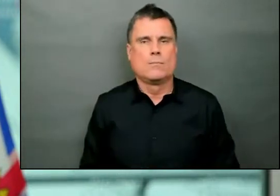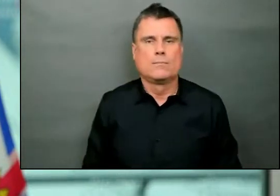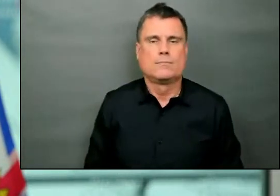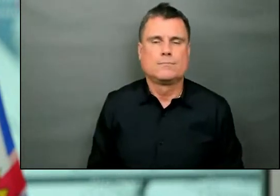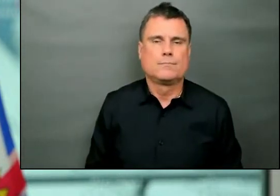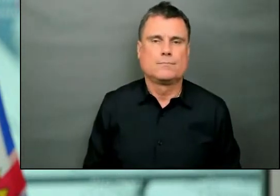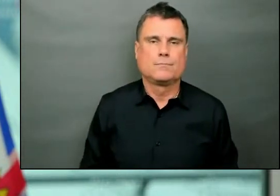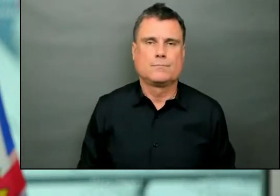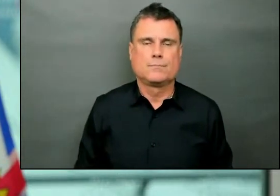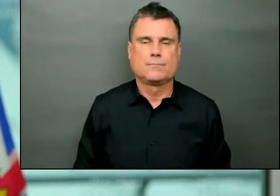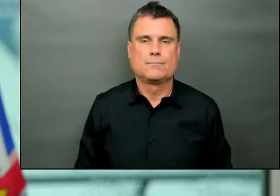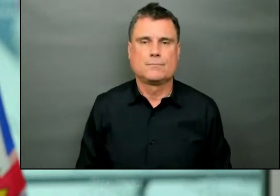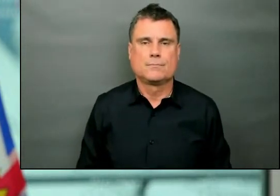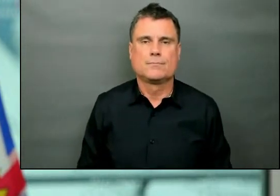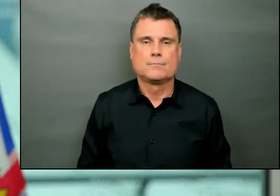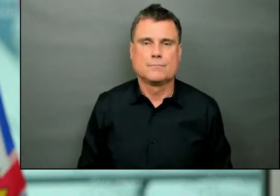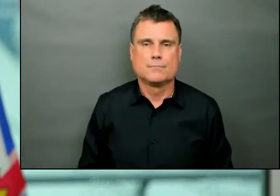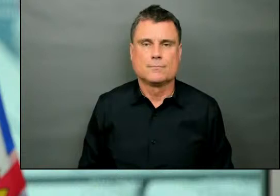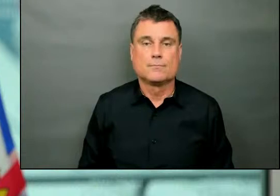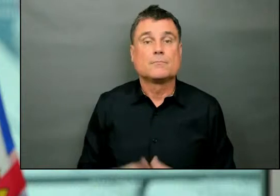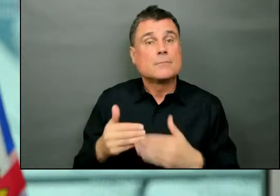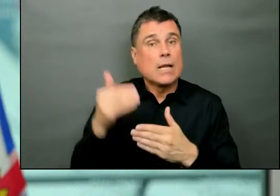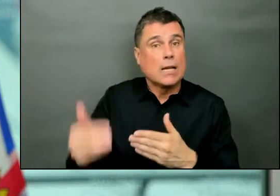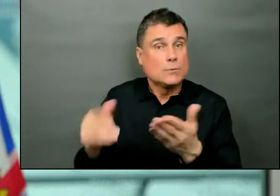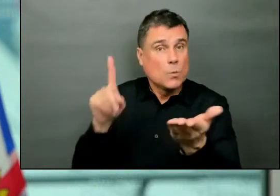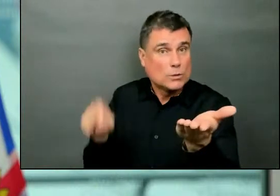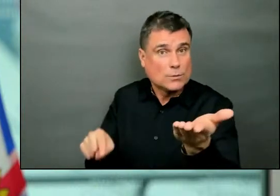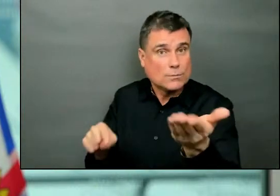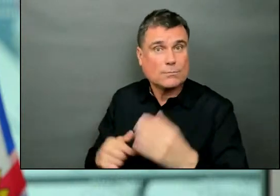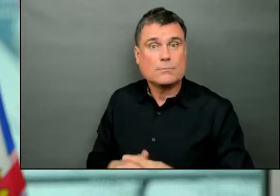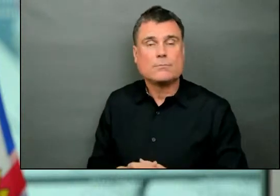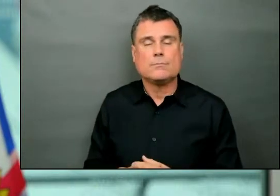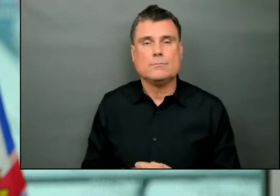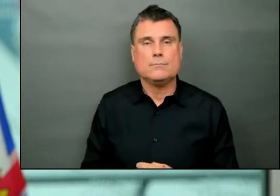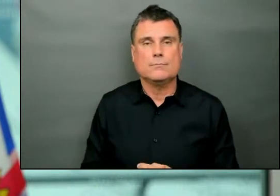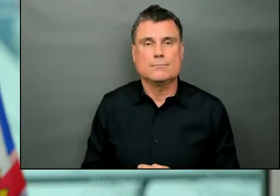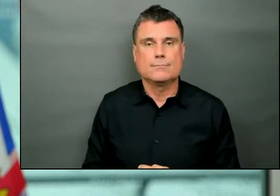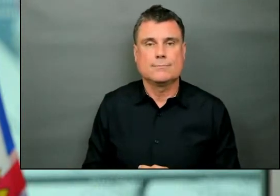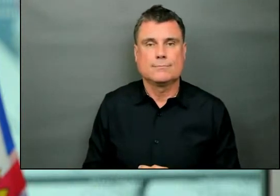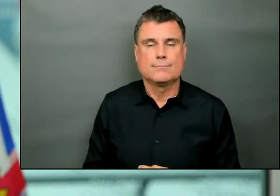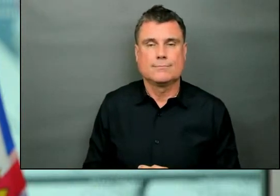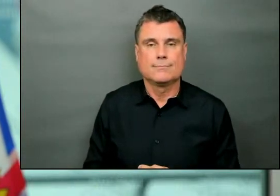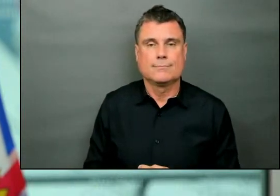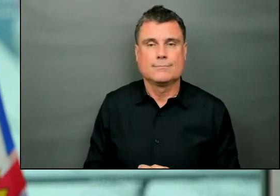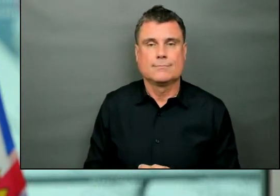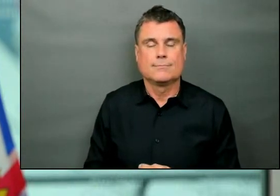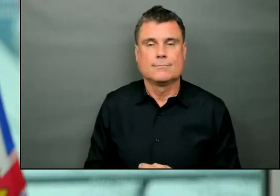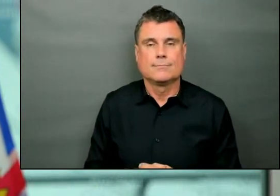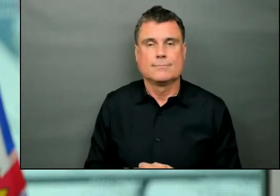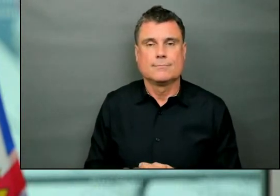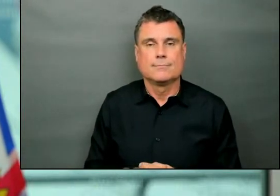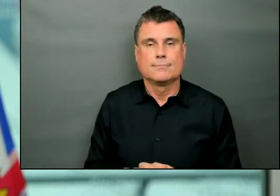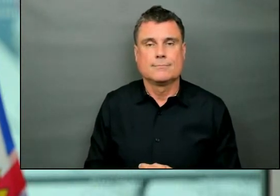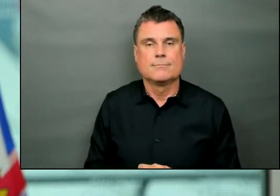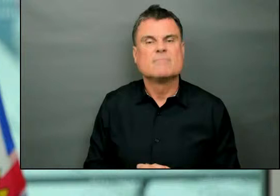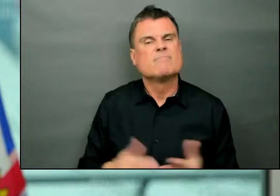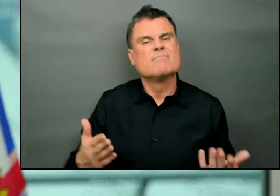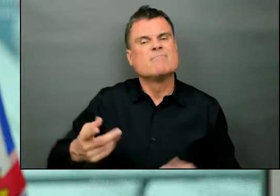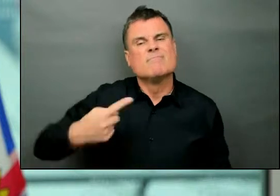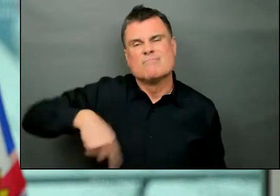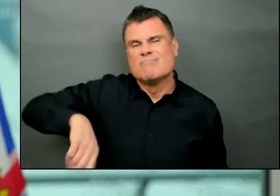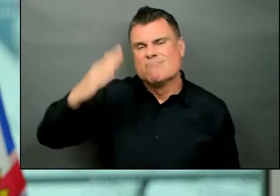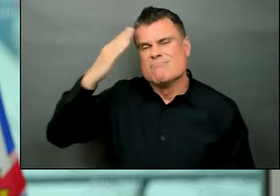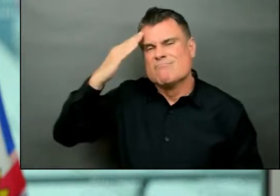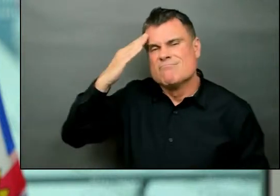past year due to COVID, but what can you say now in general? What are we seeing in terms of a trend about who is most at risk